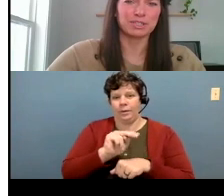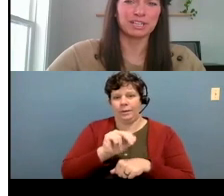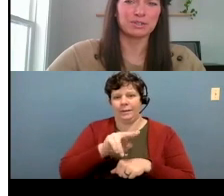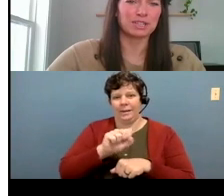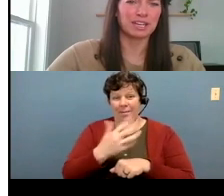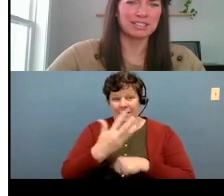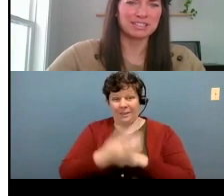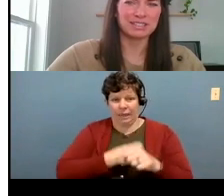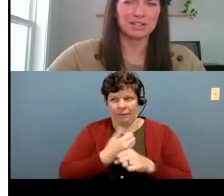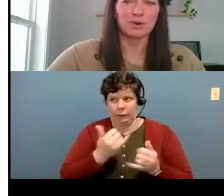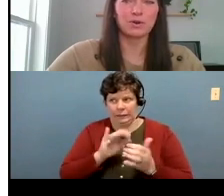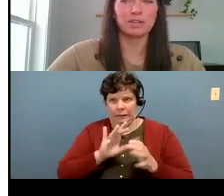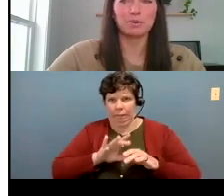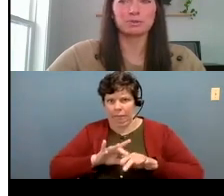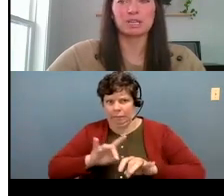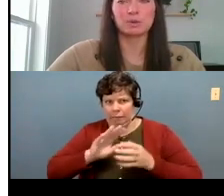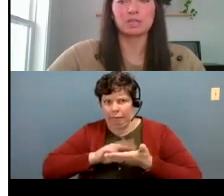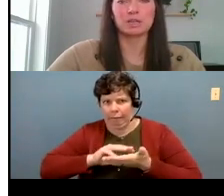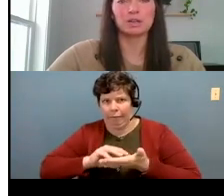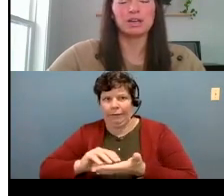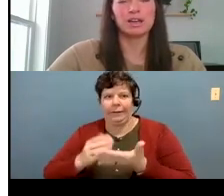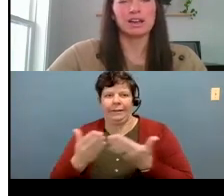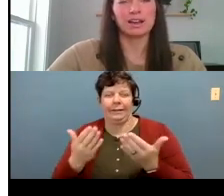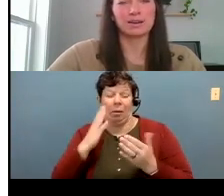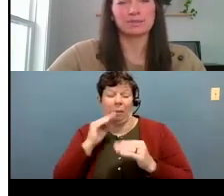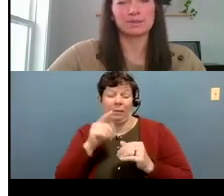I'm learning new things. So hopefully I won't lose anyone here.